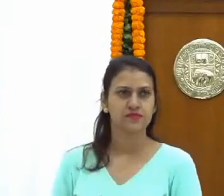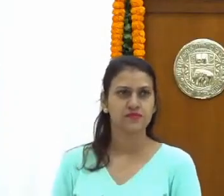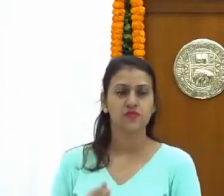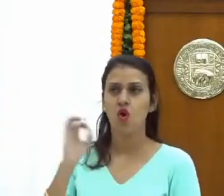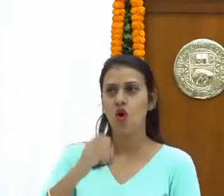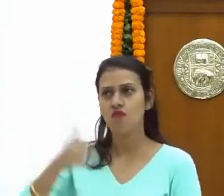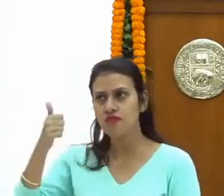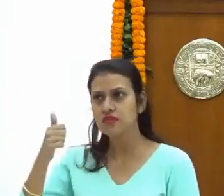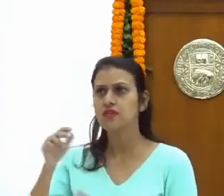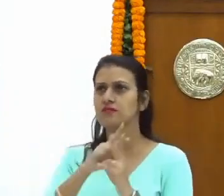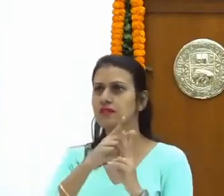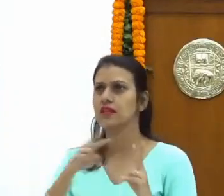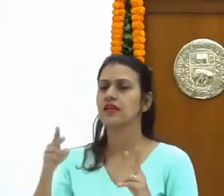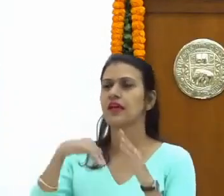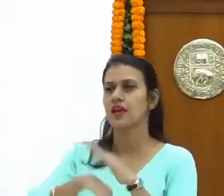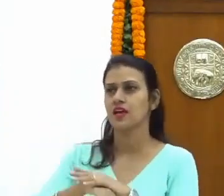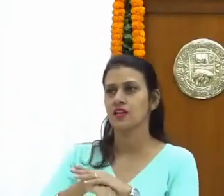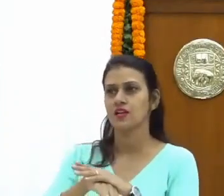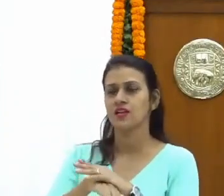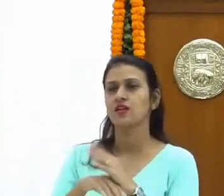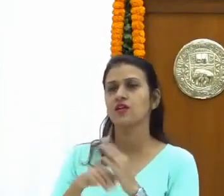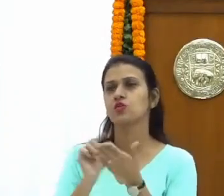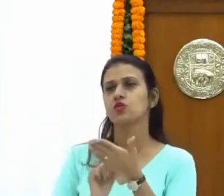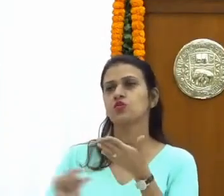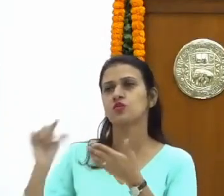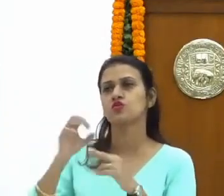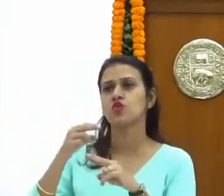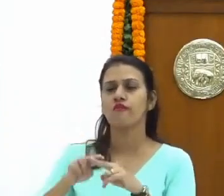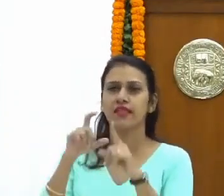officers and officials of University of Delhi.